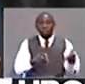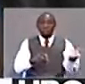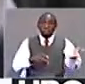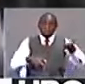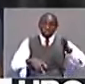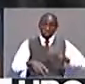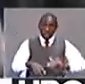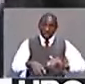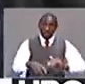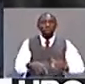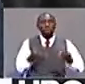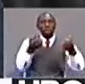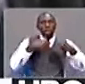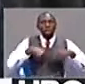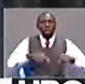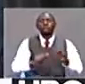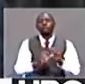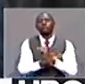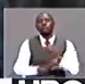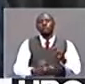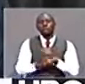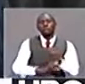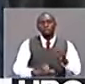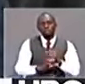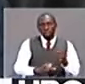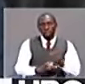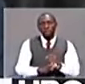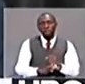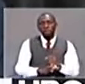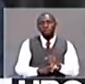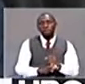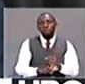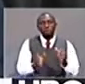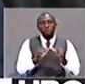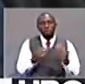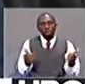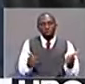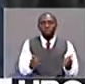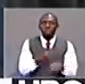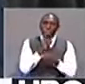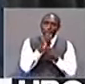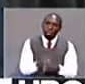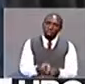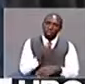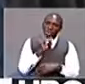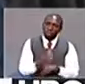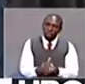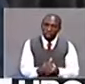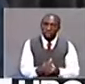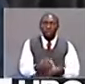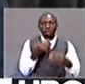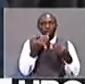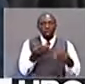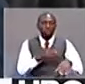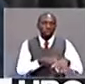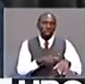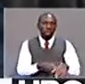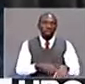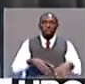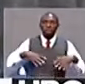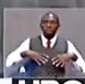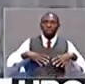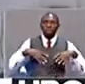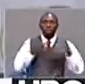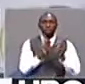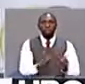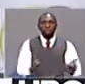here, we act for the country in a sober mind. Right now, Speaker, thank you for accordingme this time. May his soul rest in eternal peace.